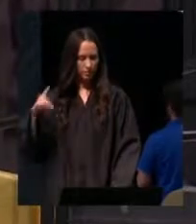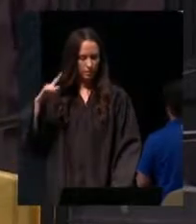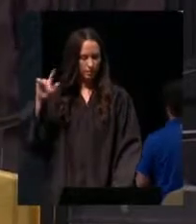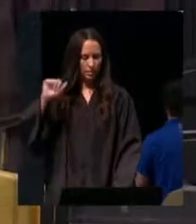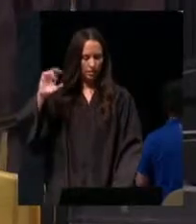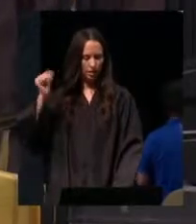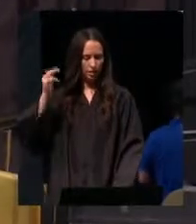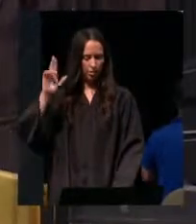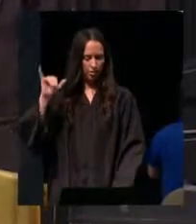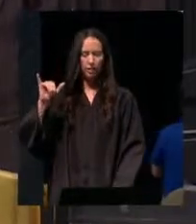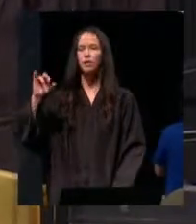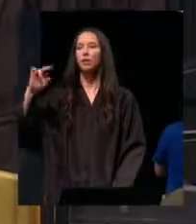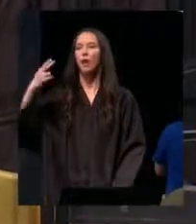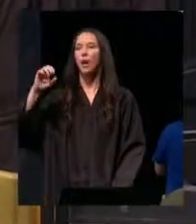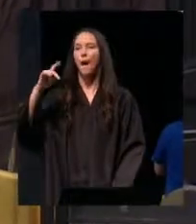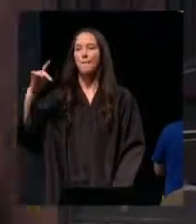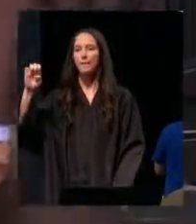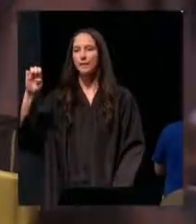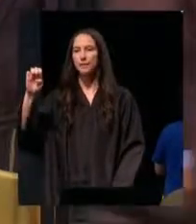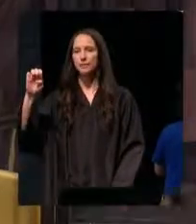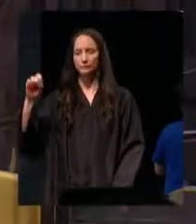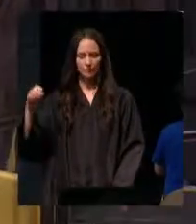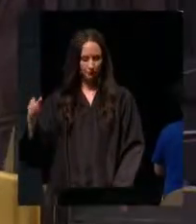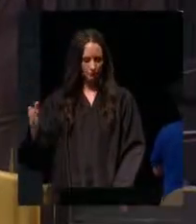Zachary Hoppy.